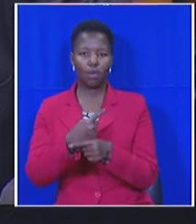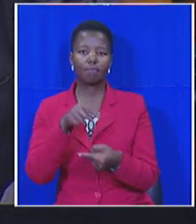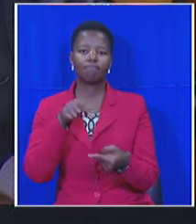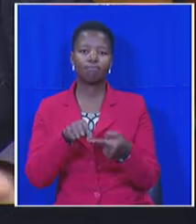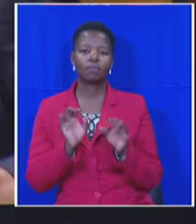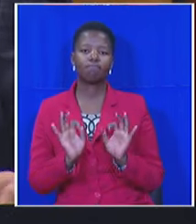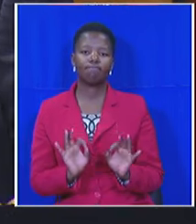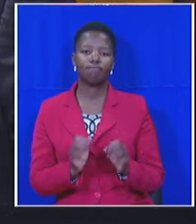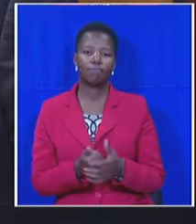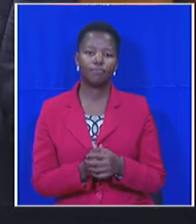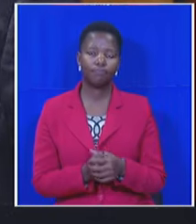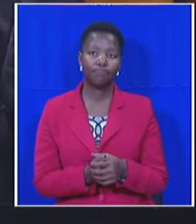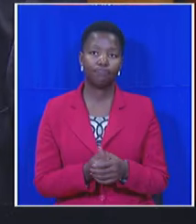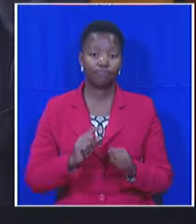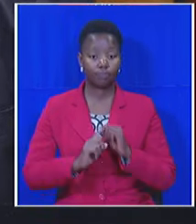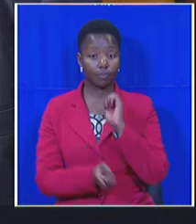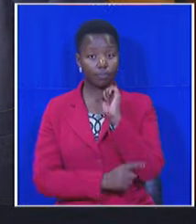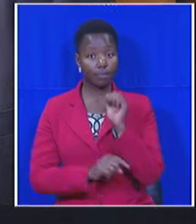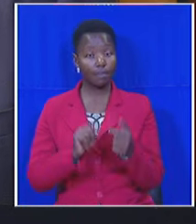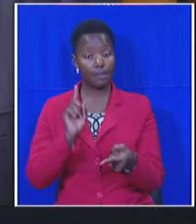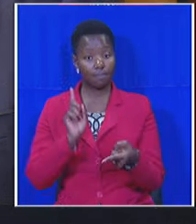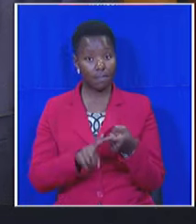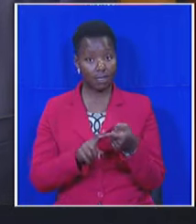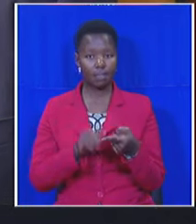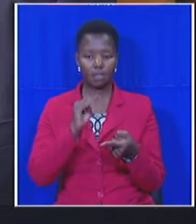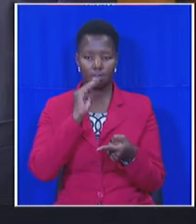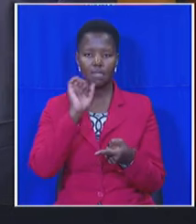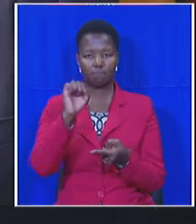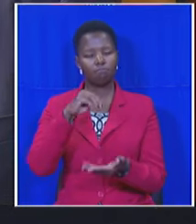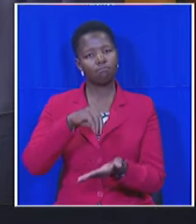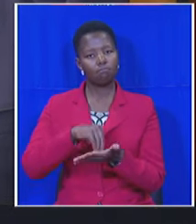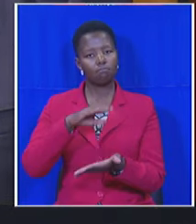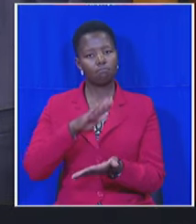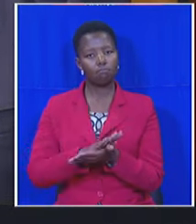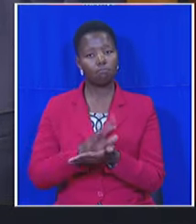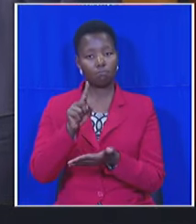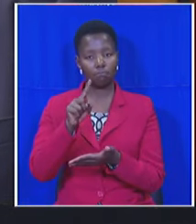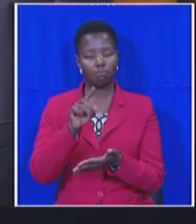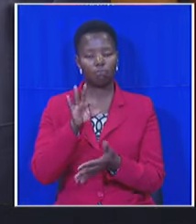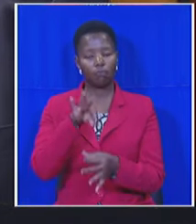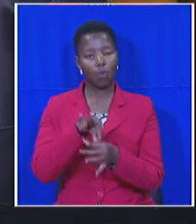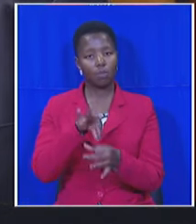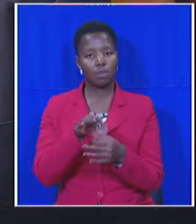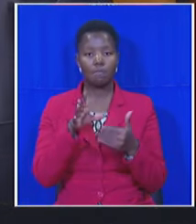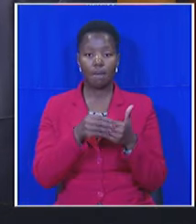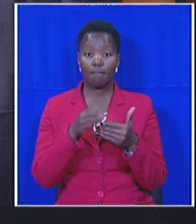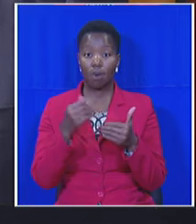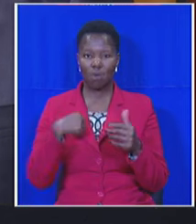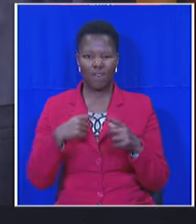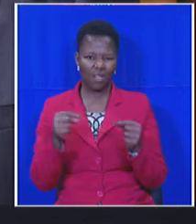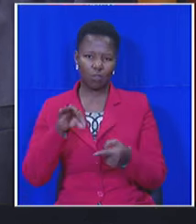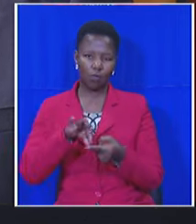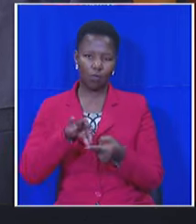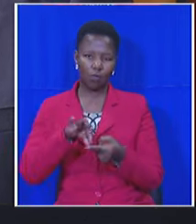correct button. The last button pressed will be recorded as the members vote when the voting session is closed by the